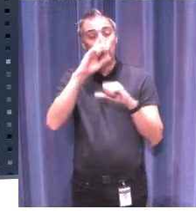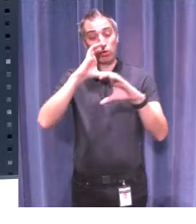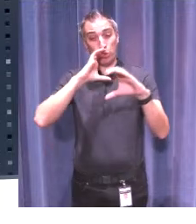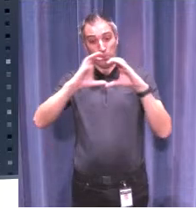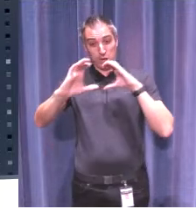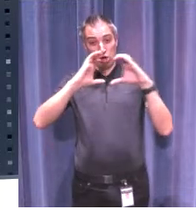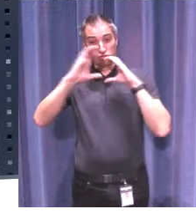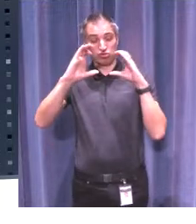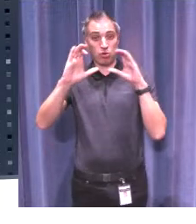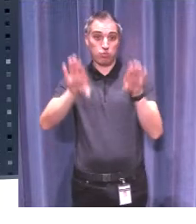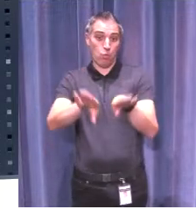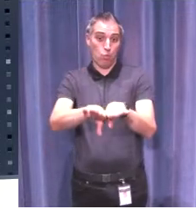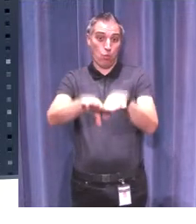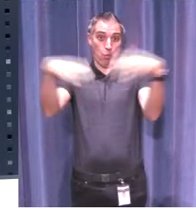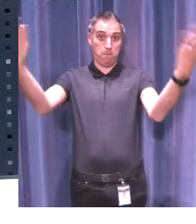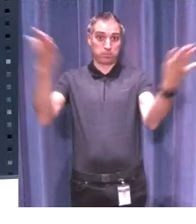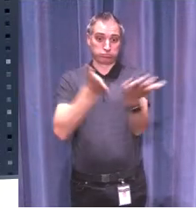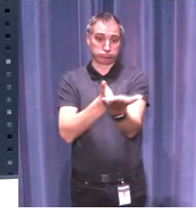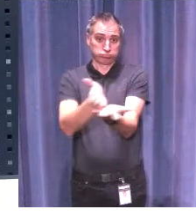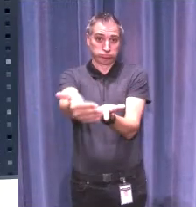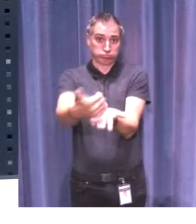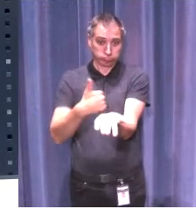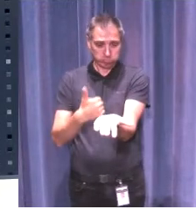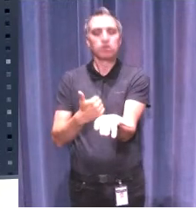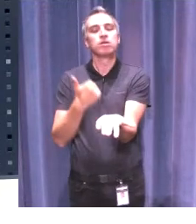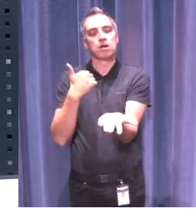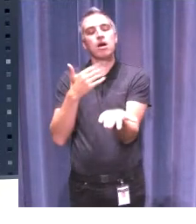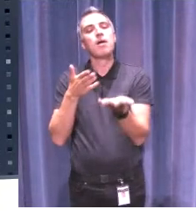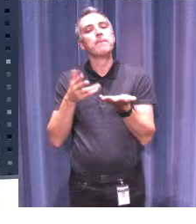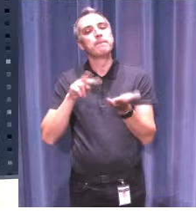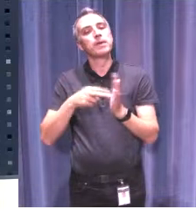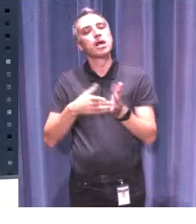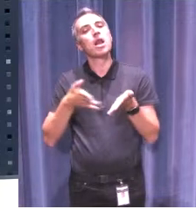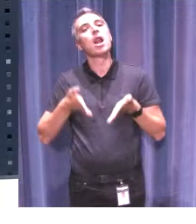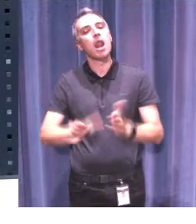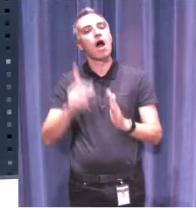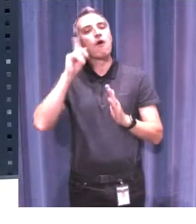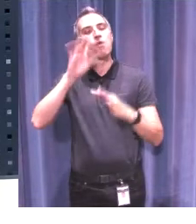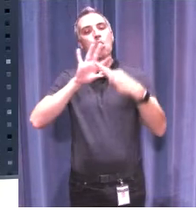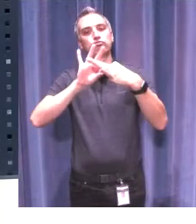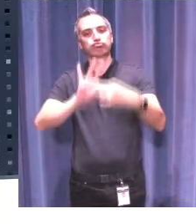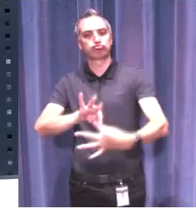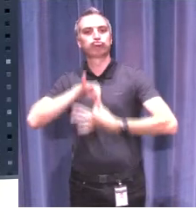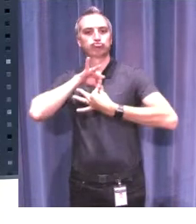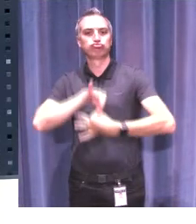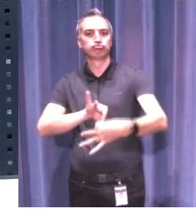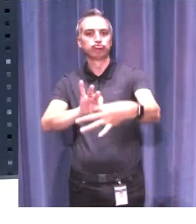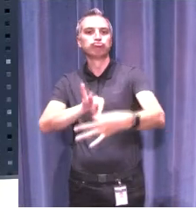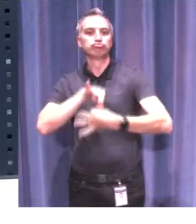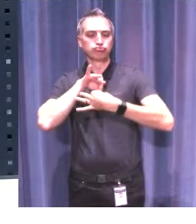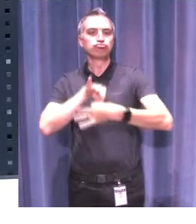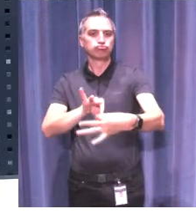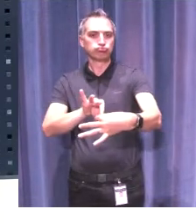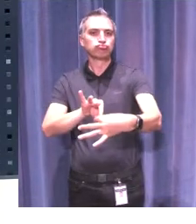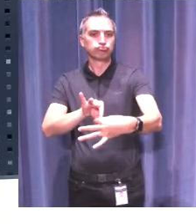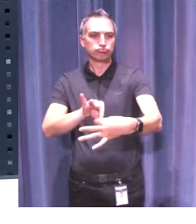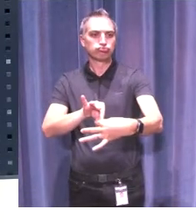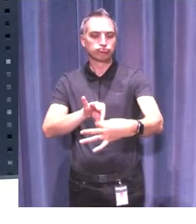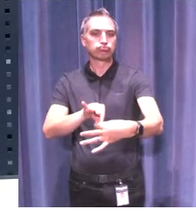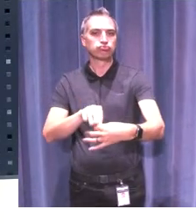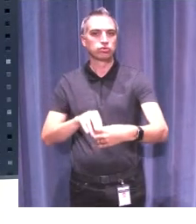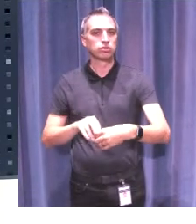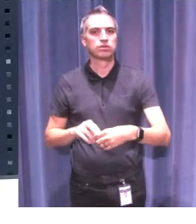open allow for really that collaborative muscle. I'm prone to say